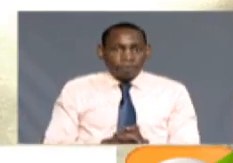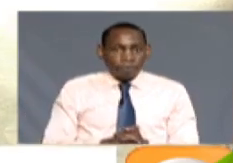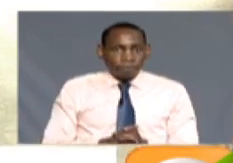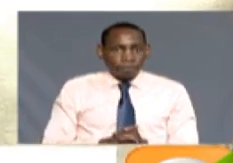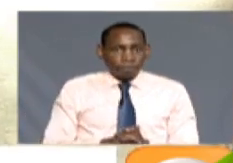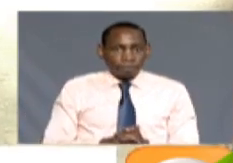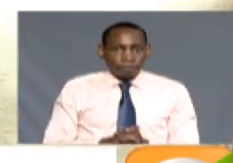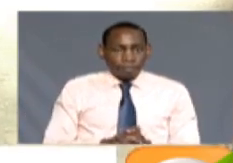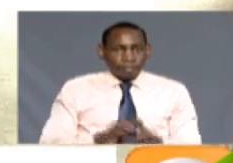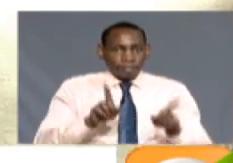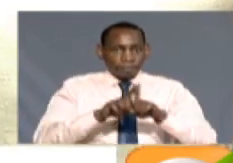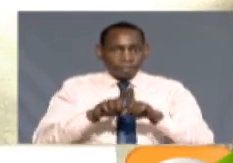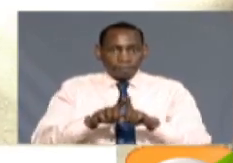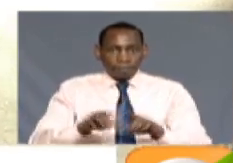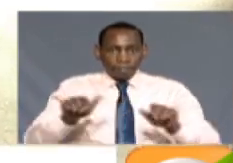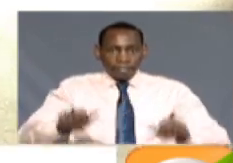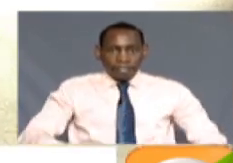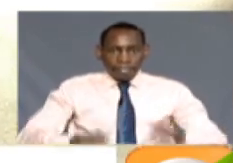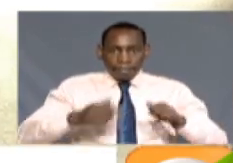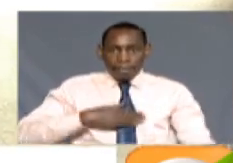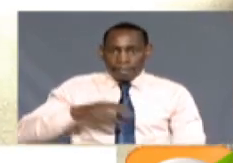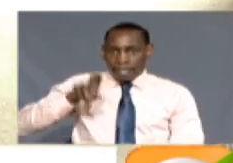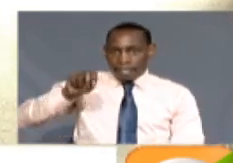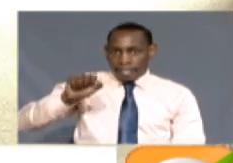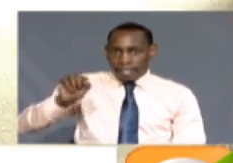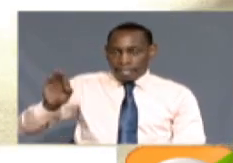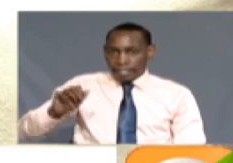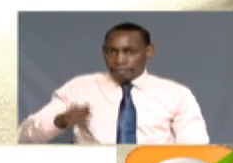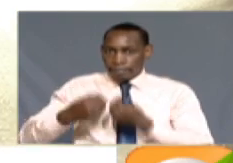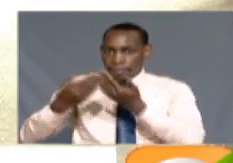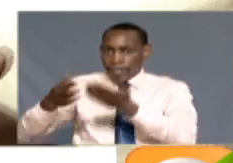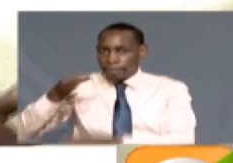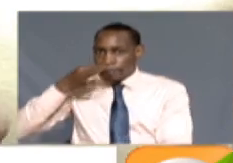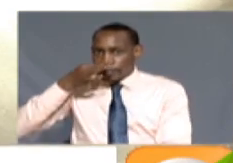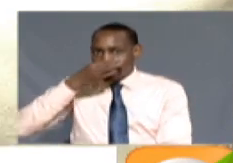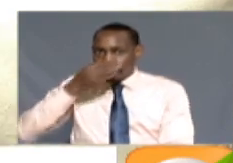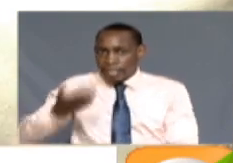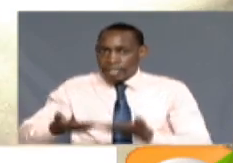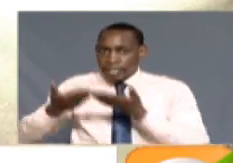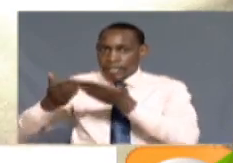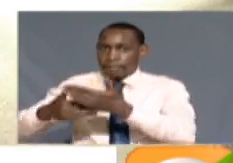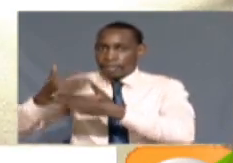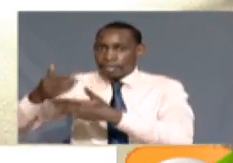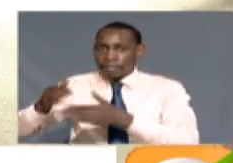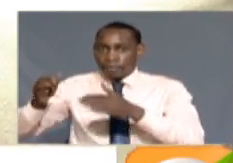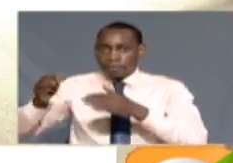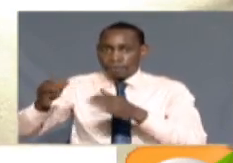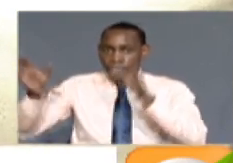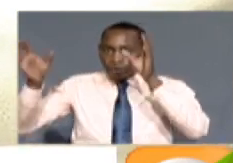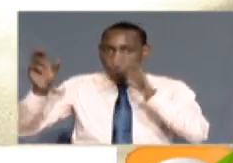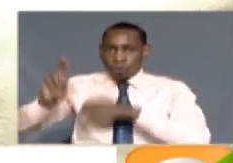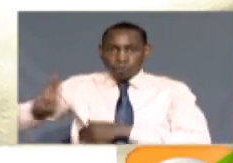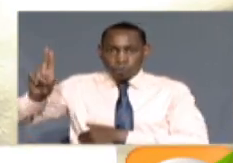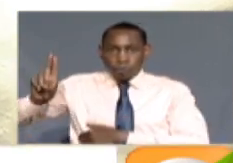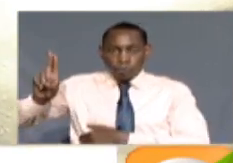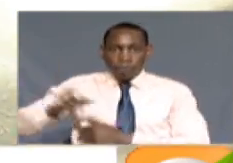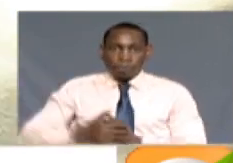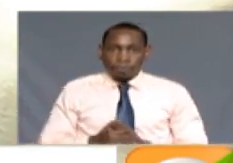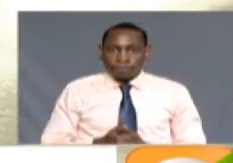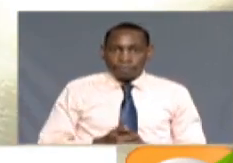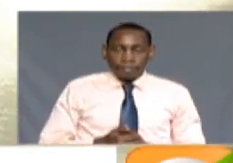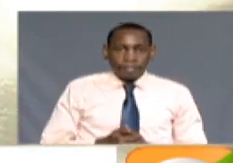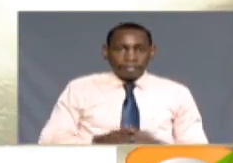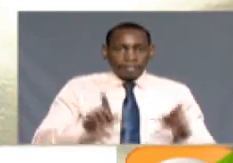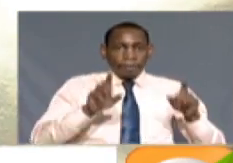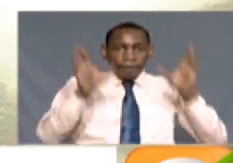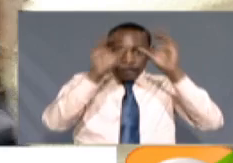my chairman at NSSF. Correct. He's the one who handed over to Kibaki, Kibaki to hand it over to Uhuru Kenyatta. And a president